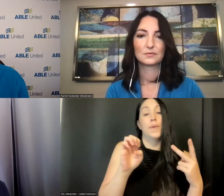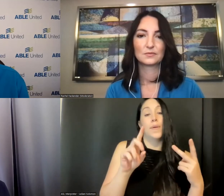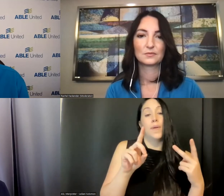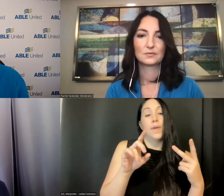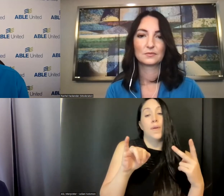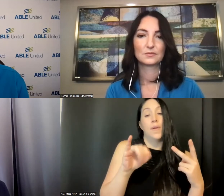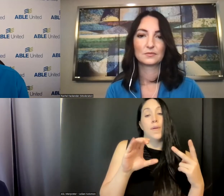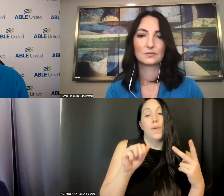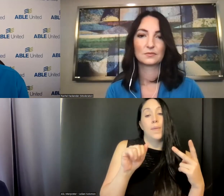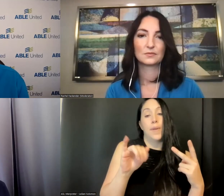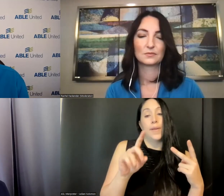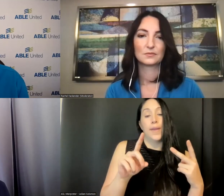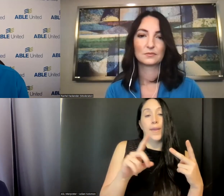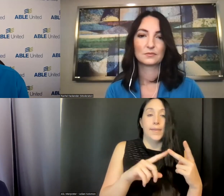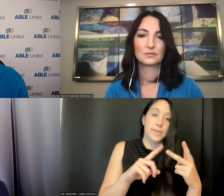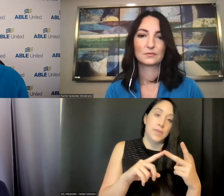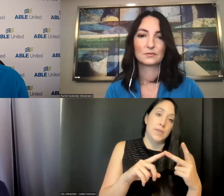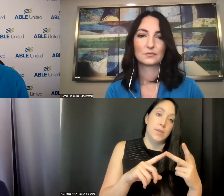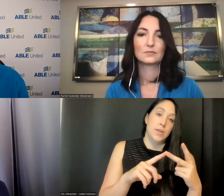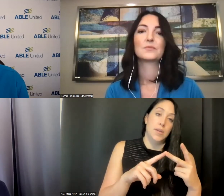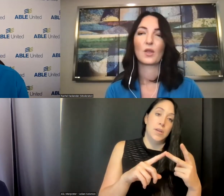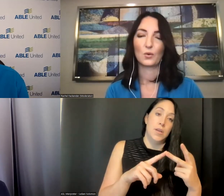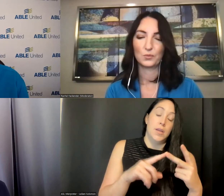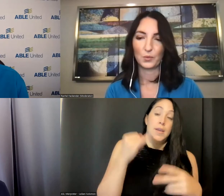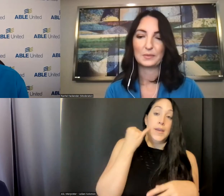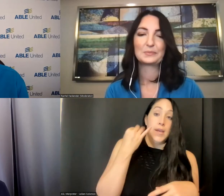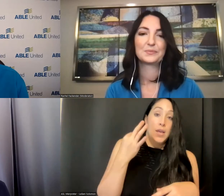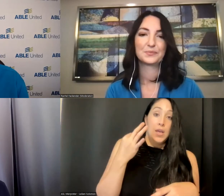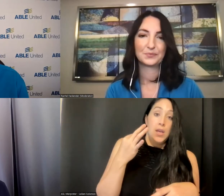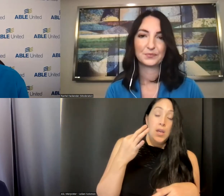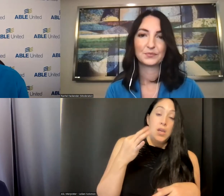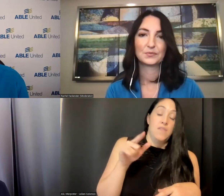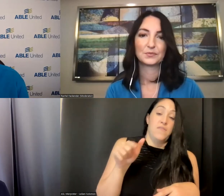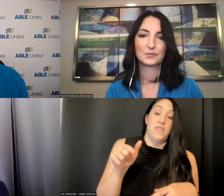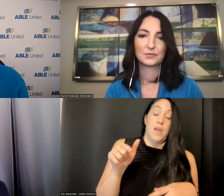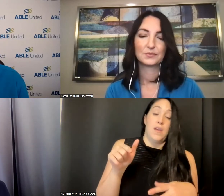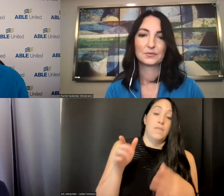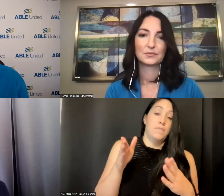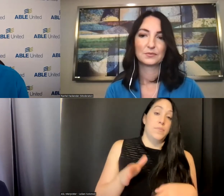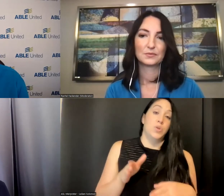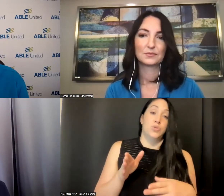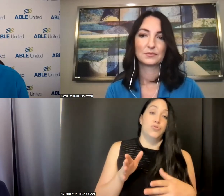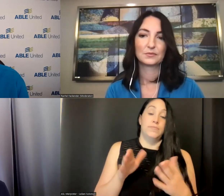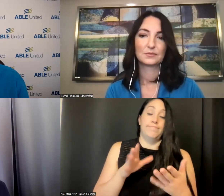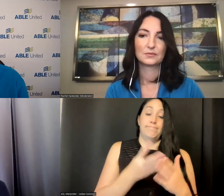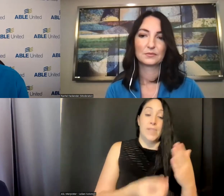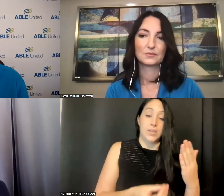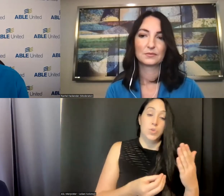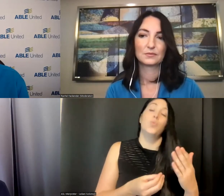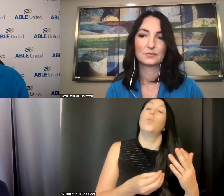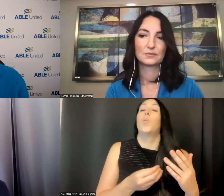afraid, we get this a lot, if the beneficiary passes away and they were on Medicaid, the state's just going to take all the funds in the